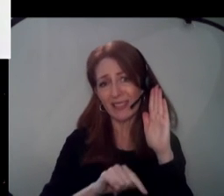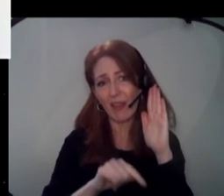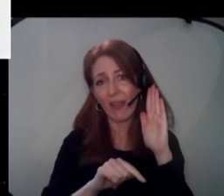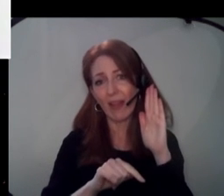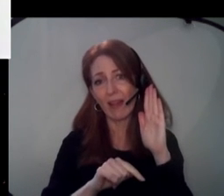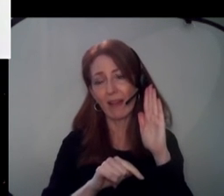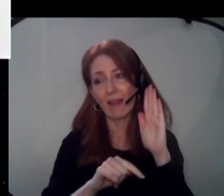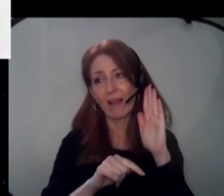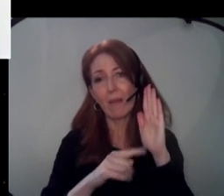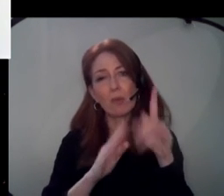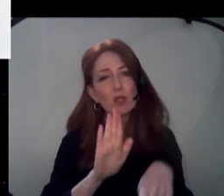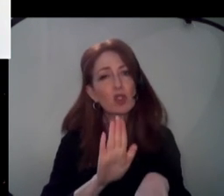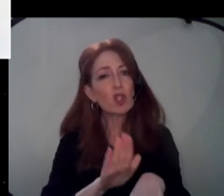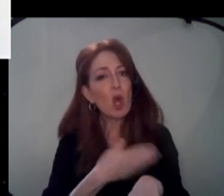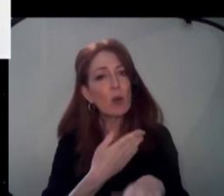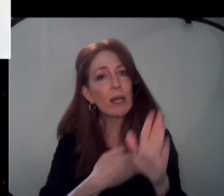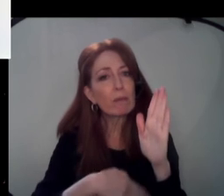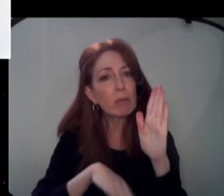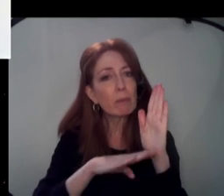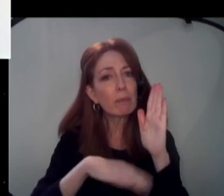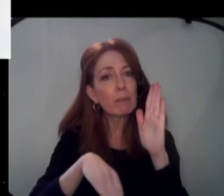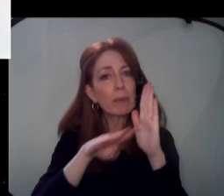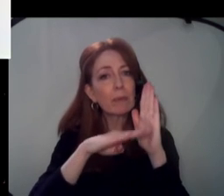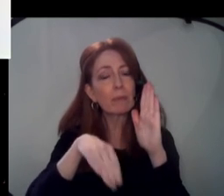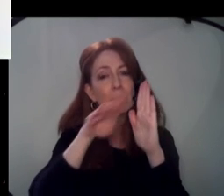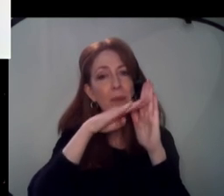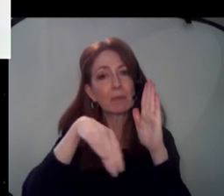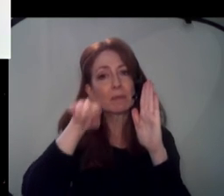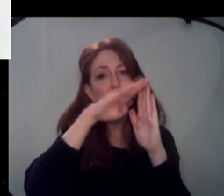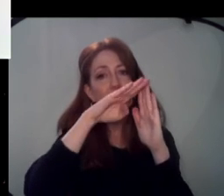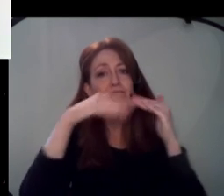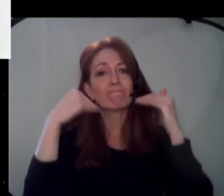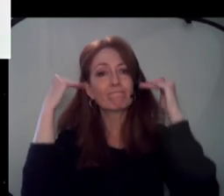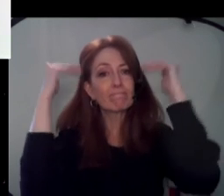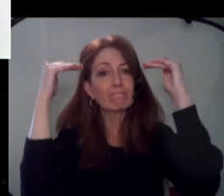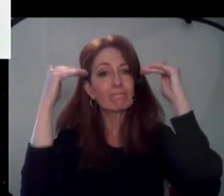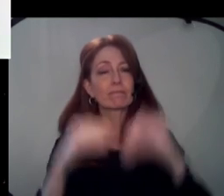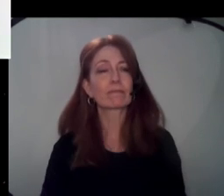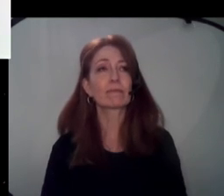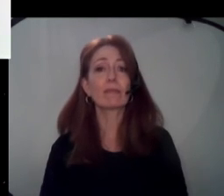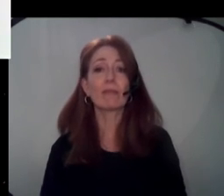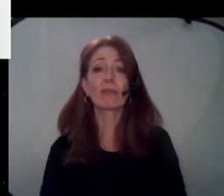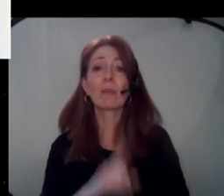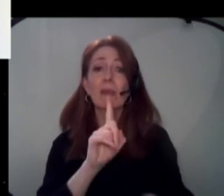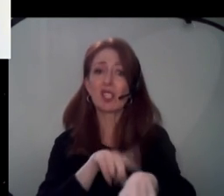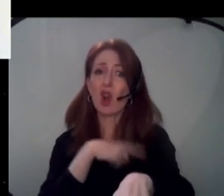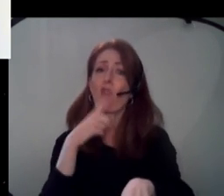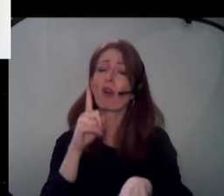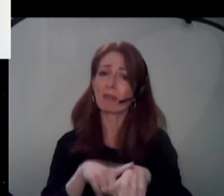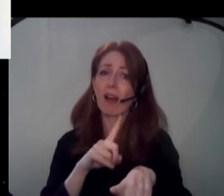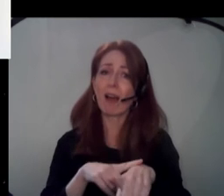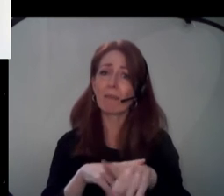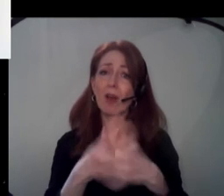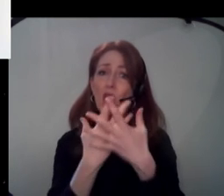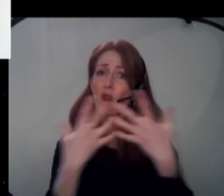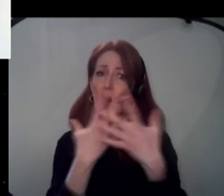her rightful place in that top tier. But it's taken a very, very long time, a great amount of determined effort on the